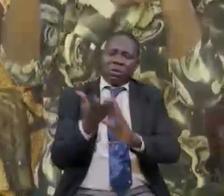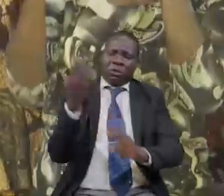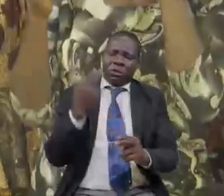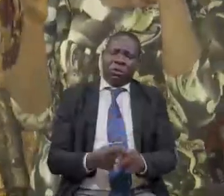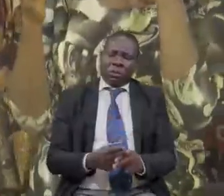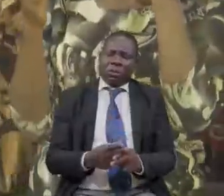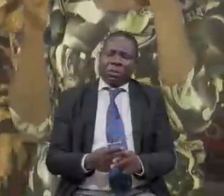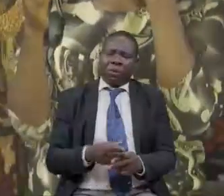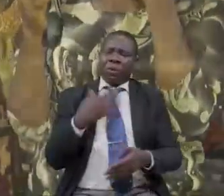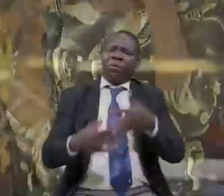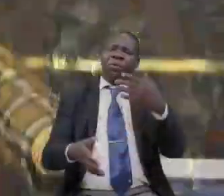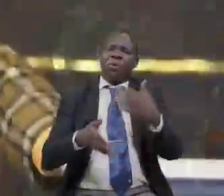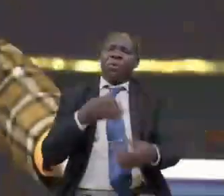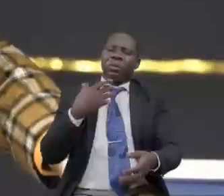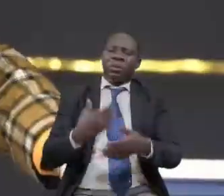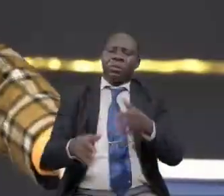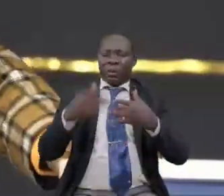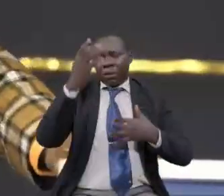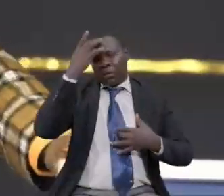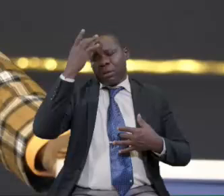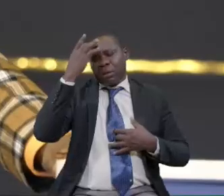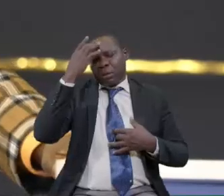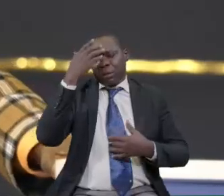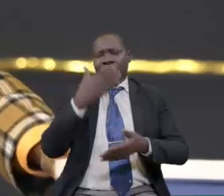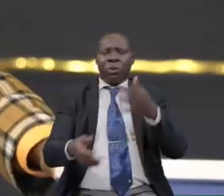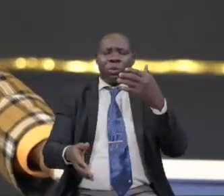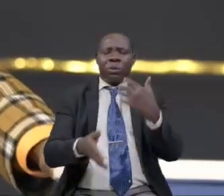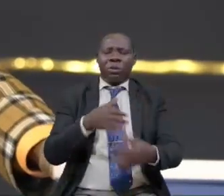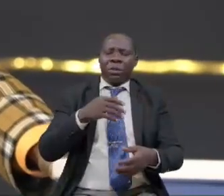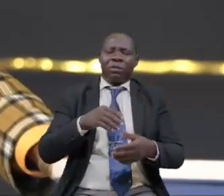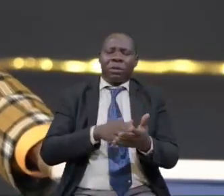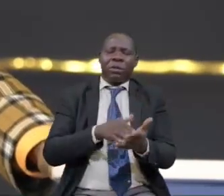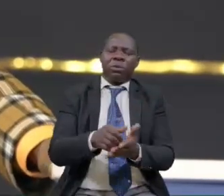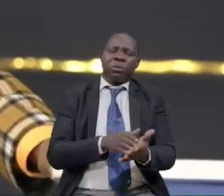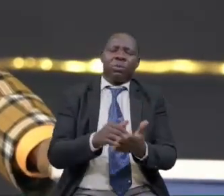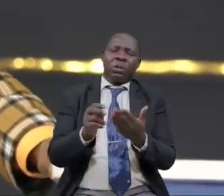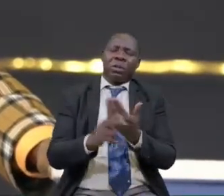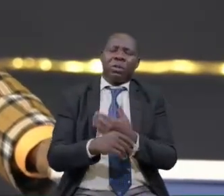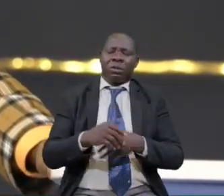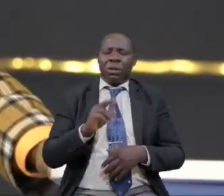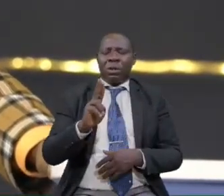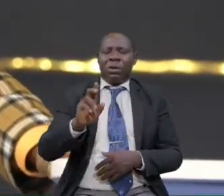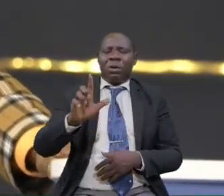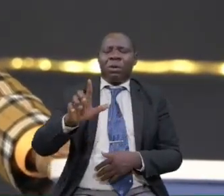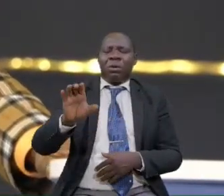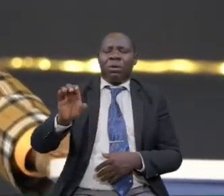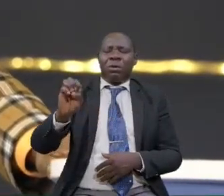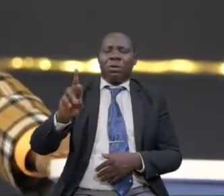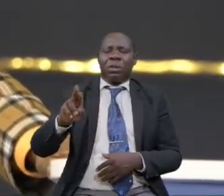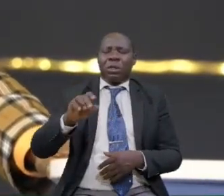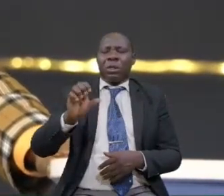Whatever sickness, whatever infirmity, ulcer, cancer,